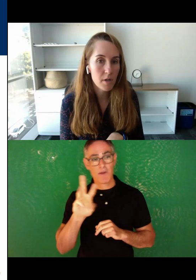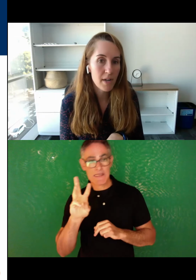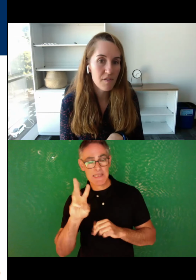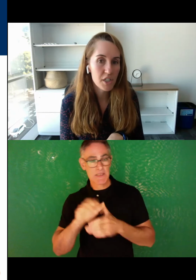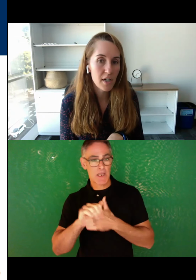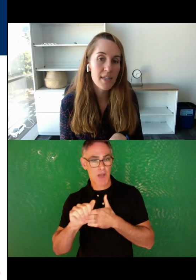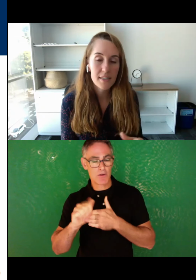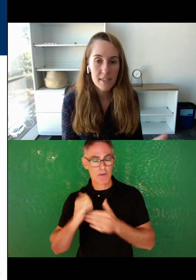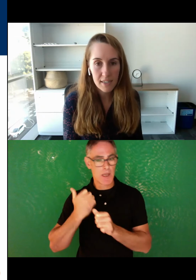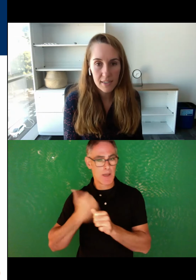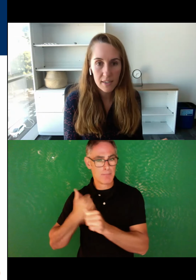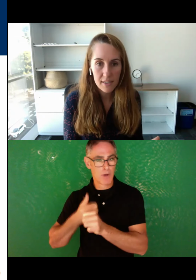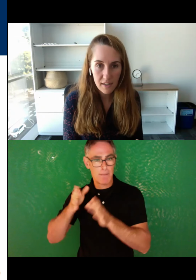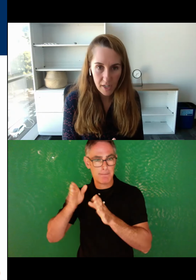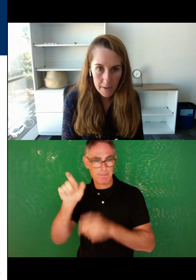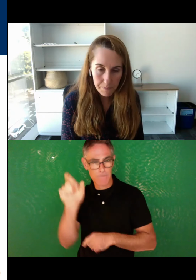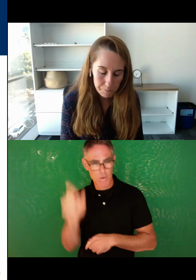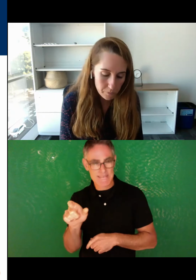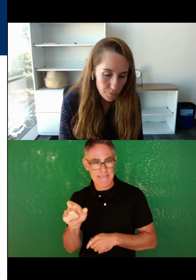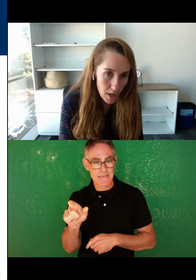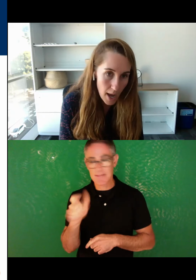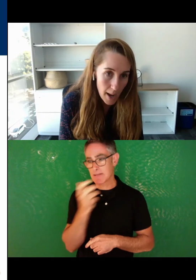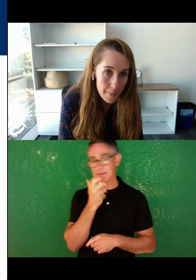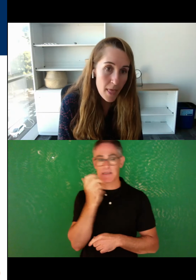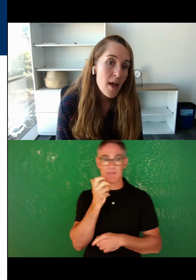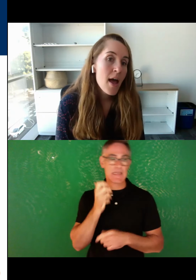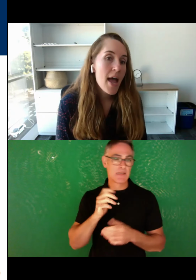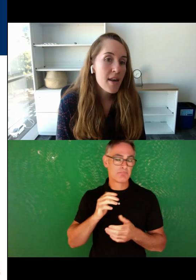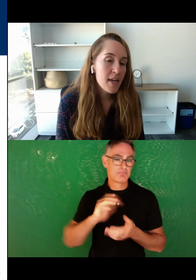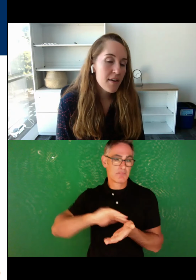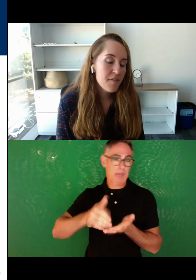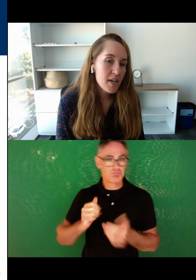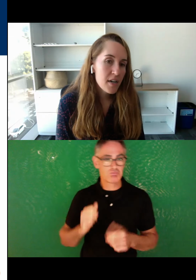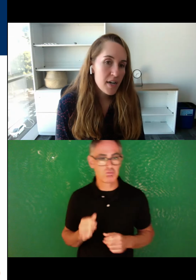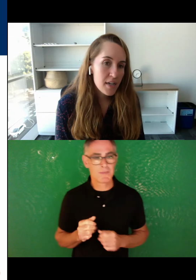per beneficiary, and that's statistically significant.